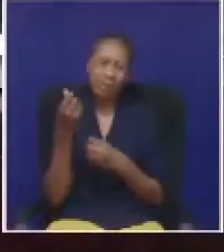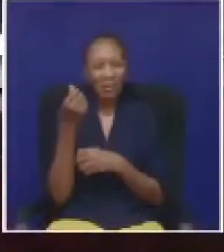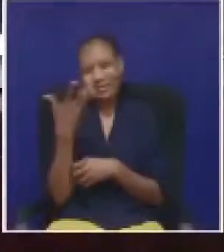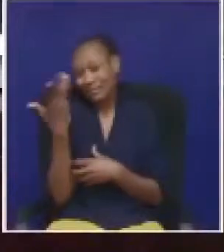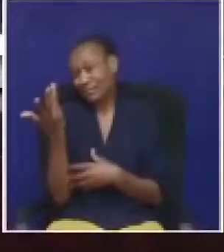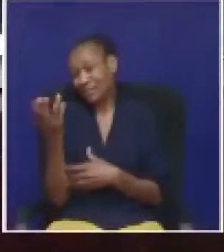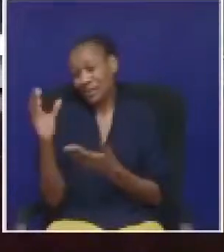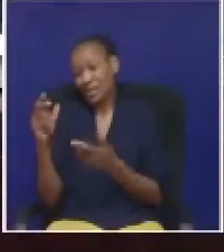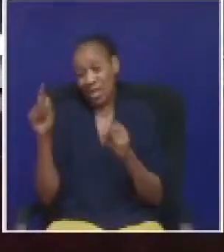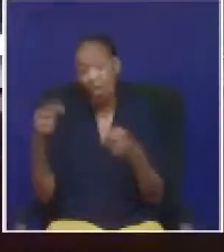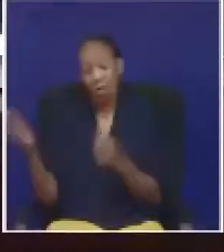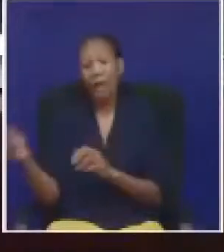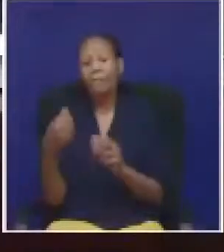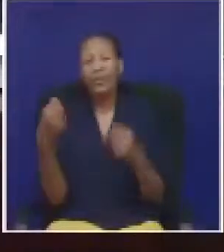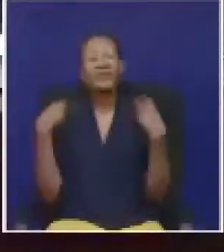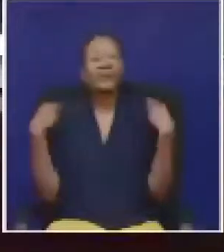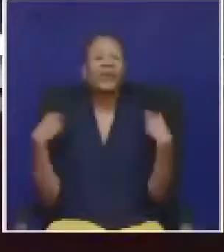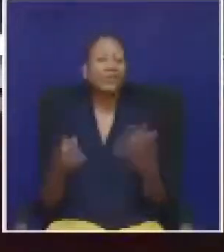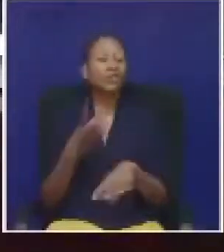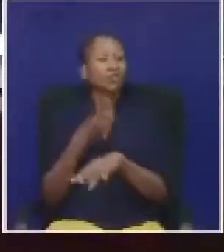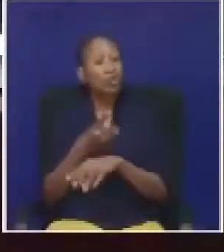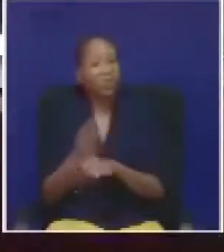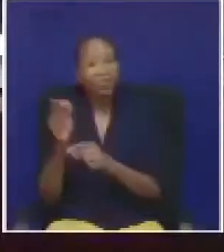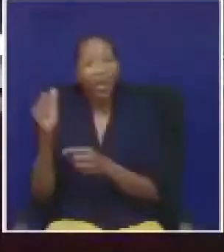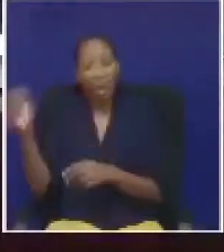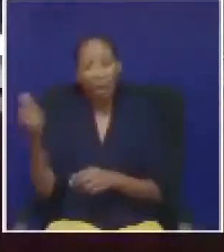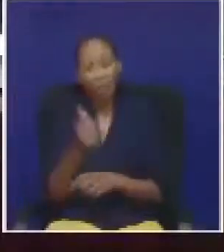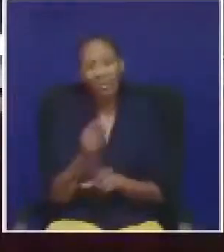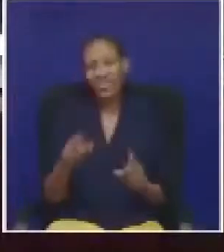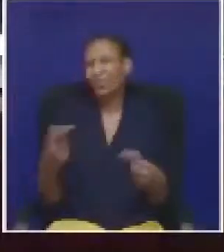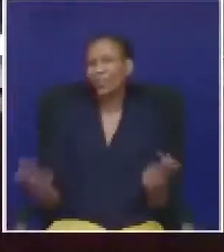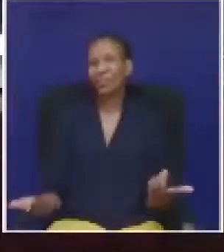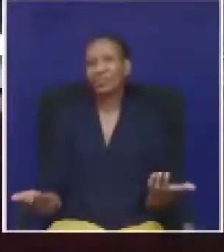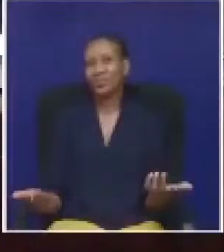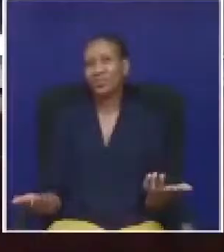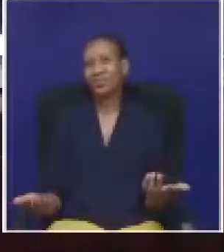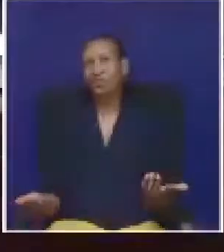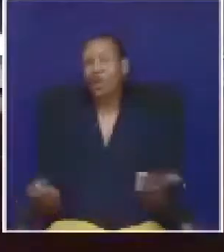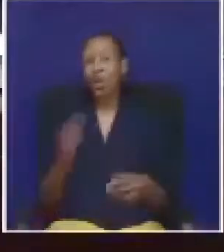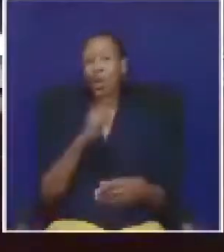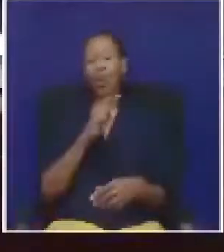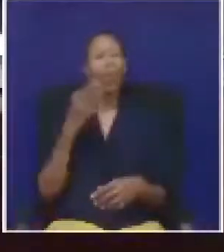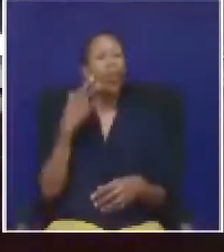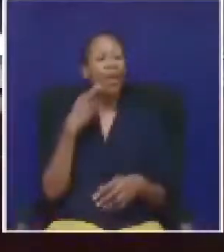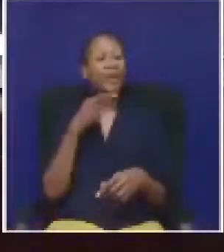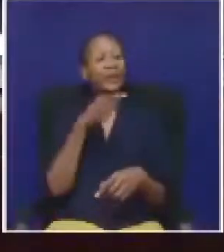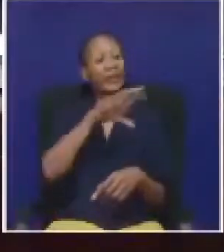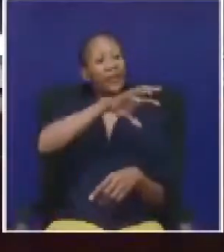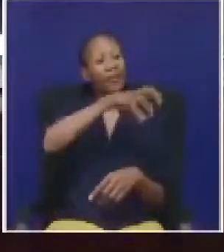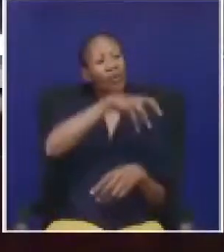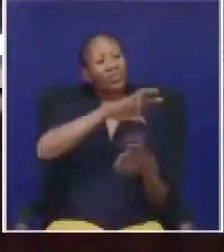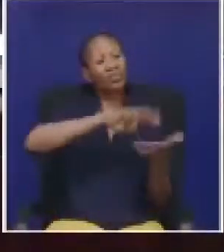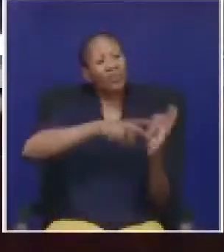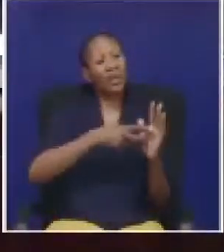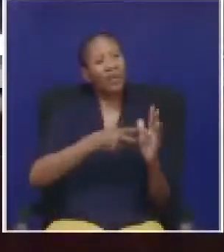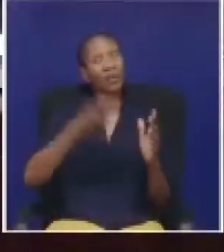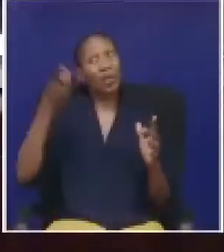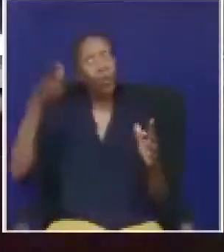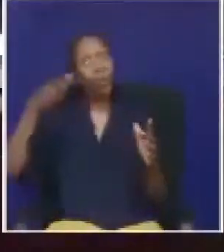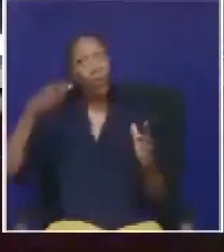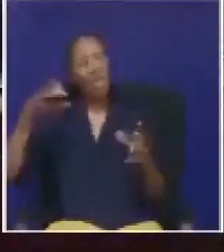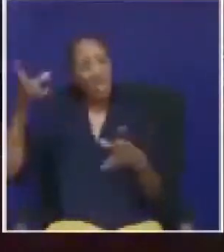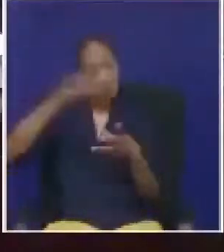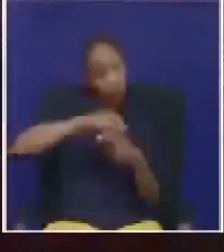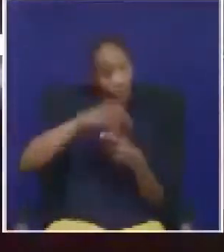send nurses there or doctors, because we're not planning as the government.